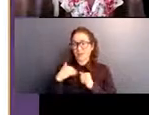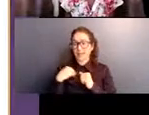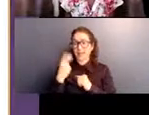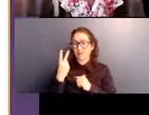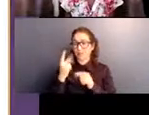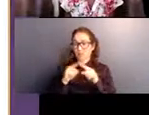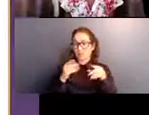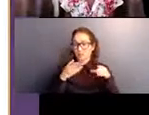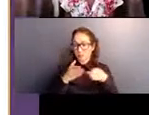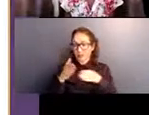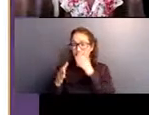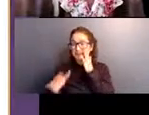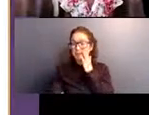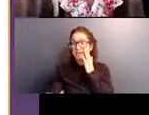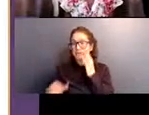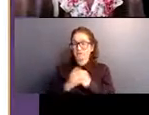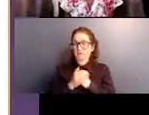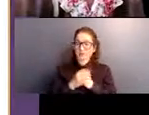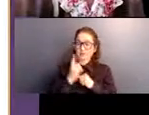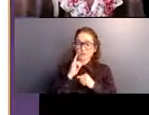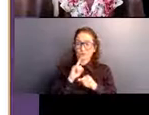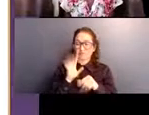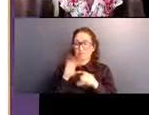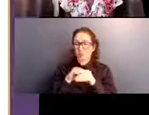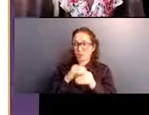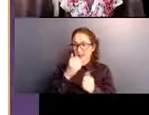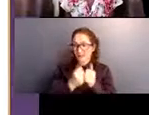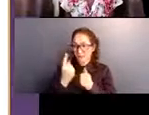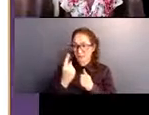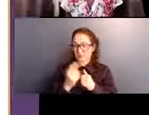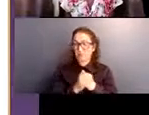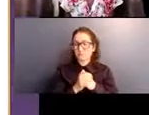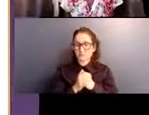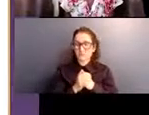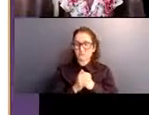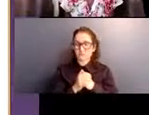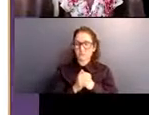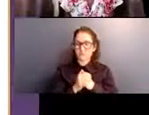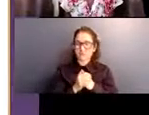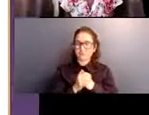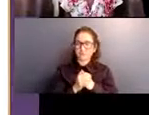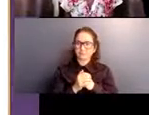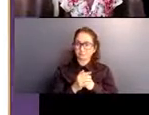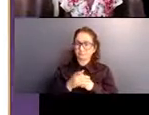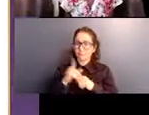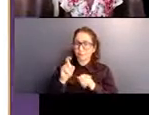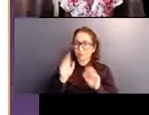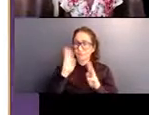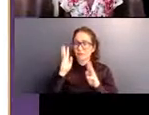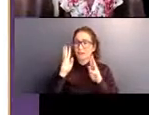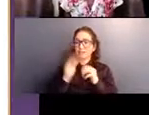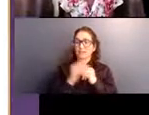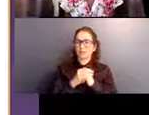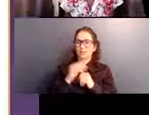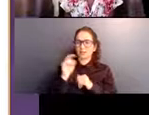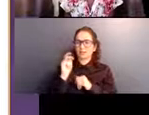to include everyone. You create a social